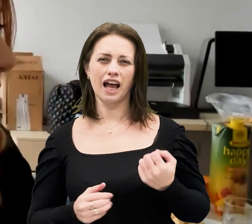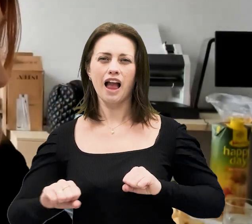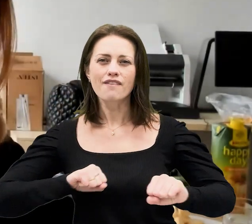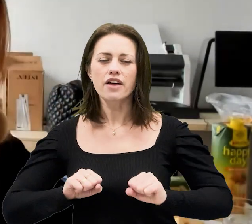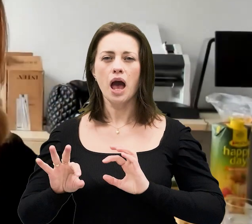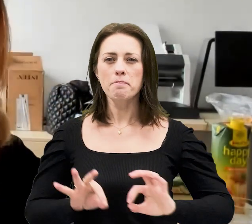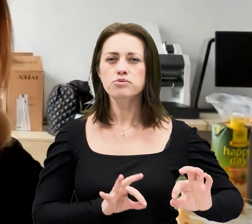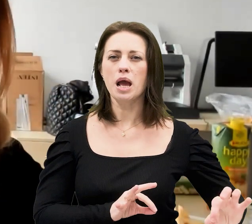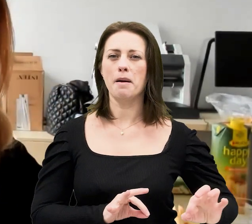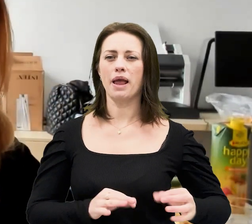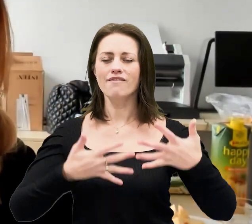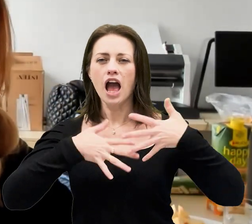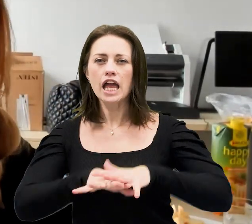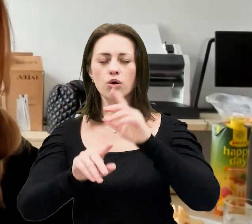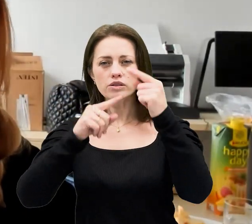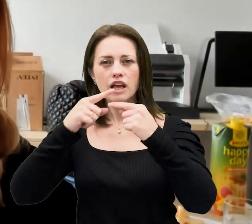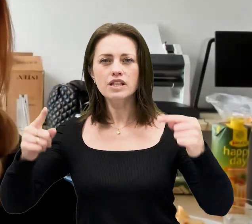previous government